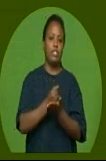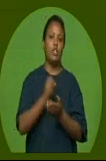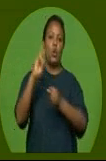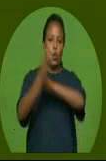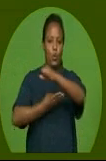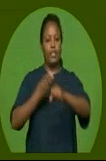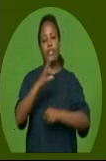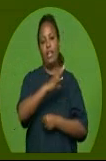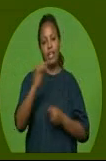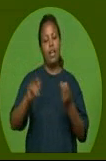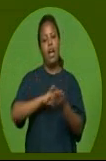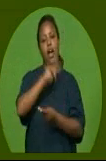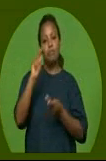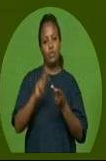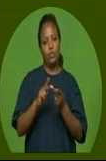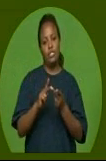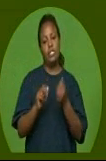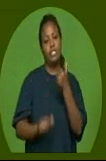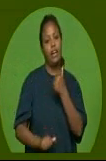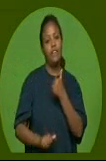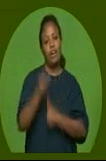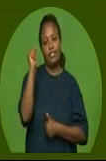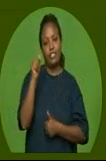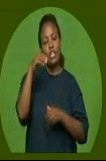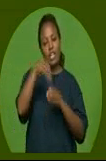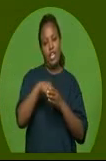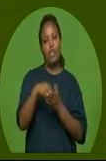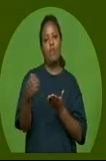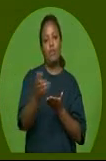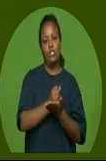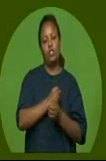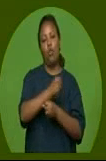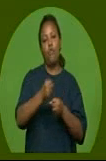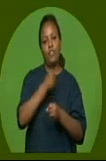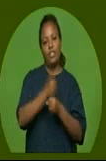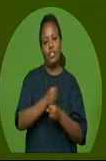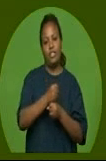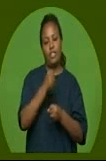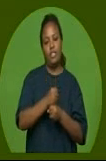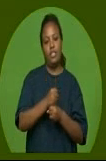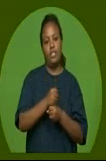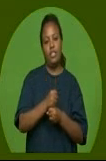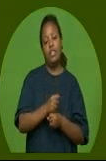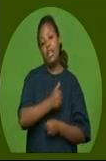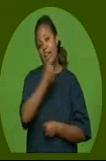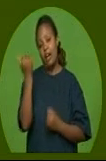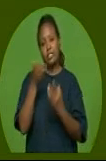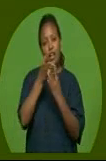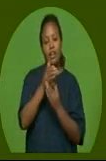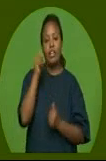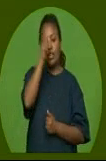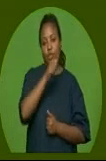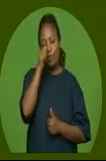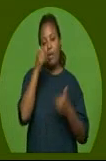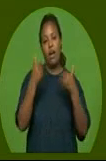in producing wheat and absolute disadvantage in producing coffee. On the